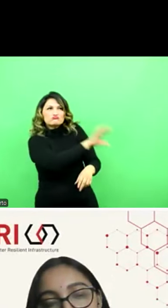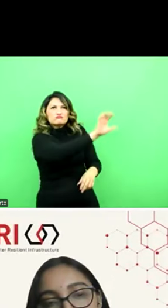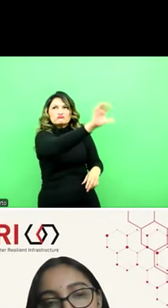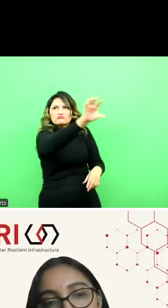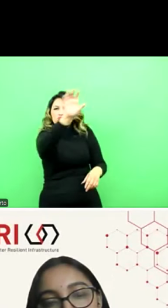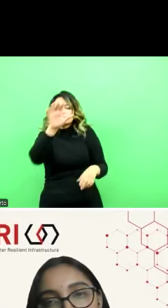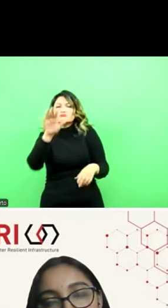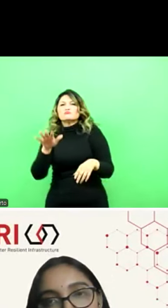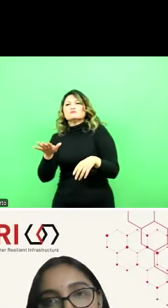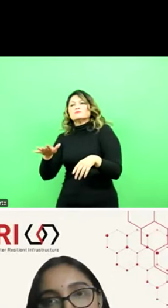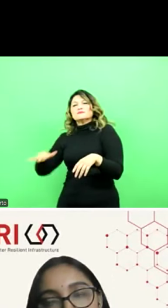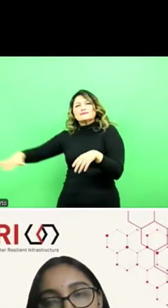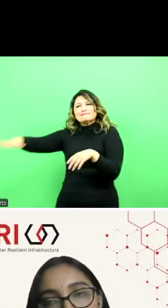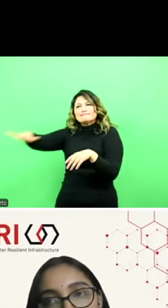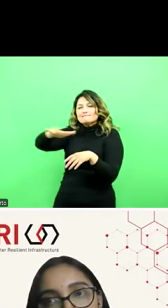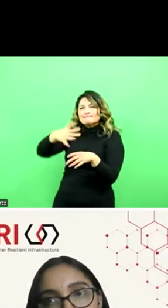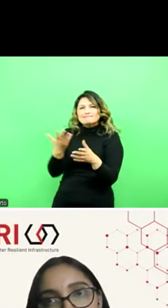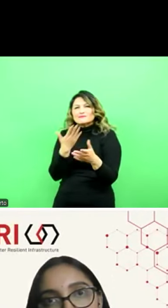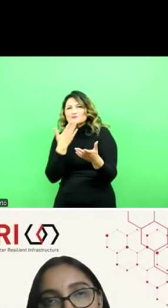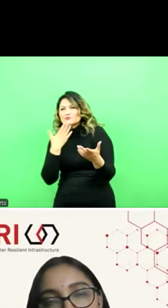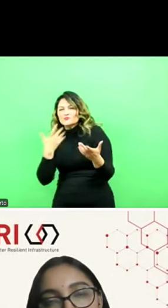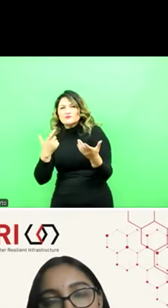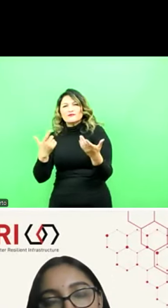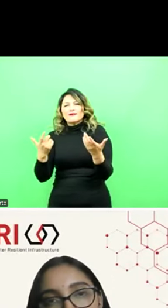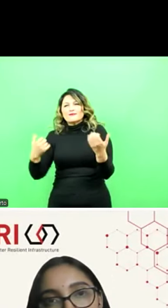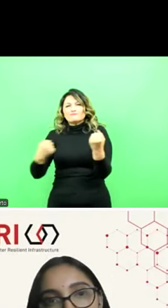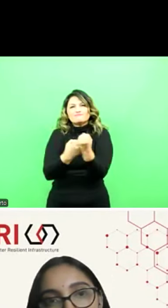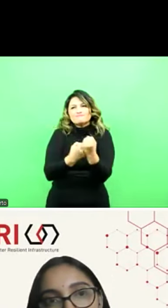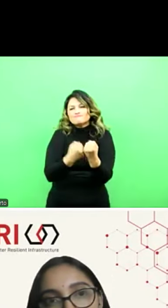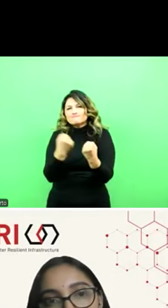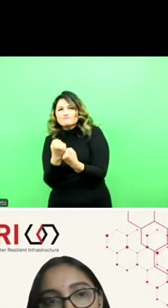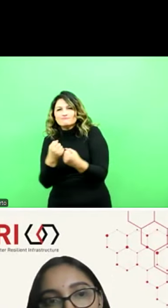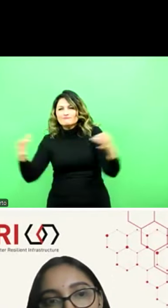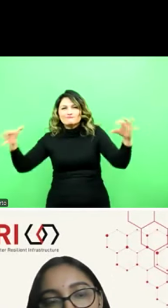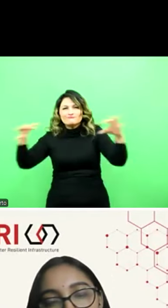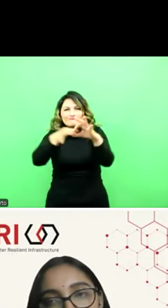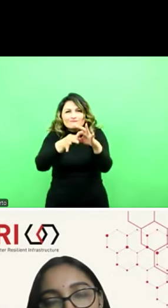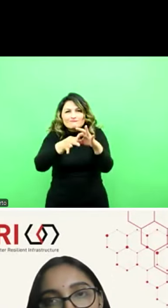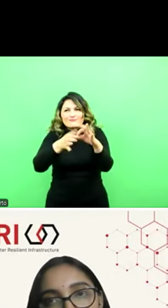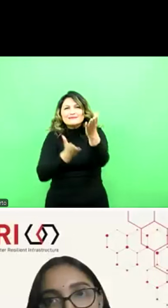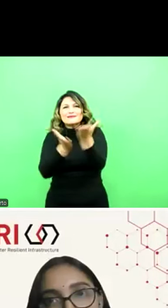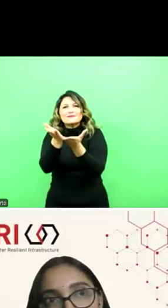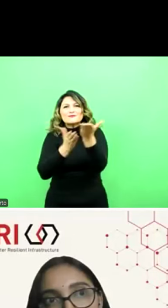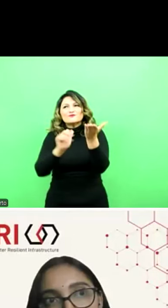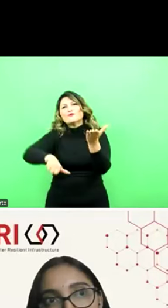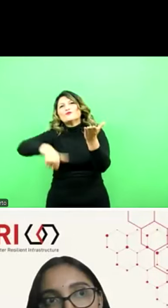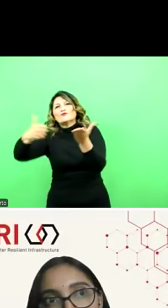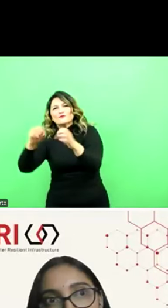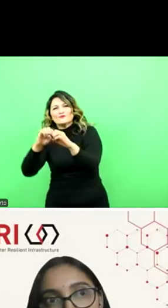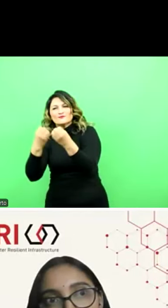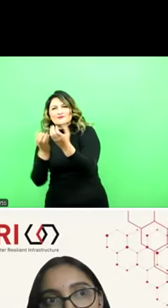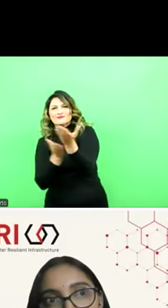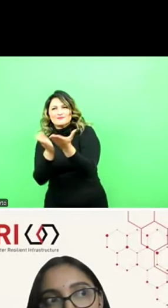the state. And then we also provided technical support to state in developing their customized